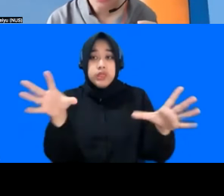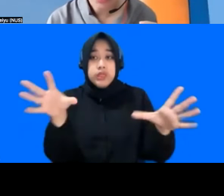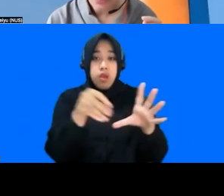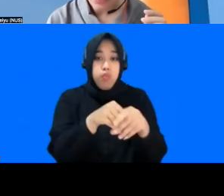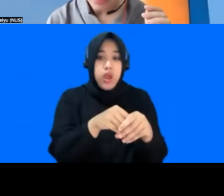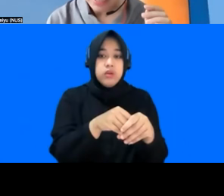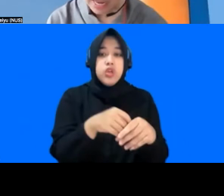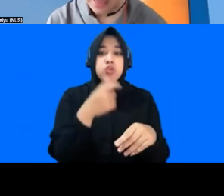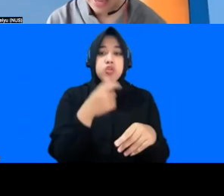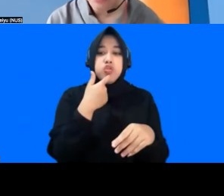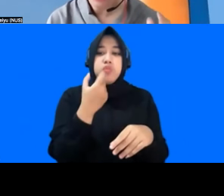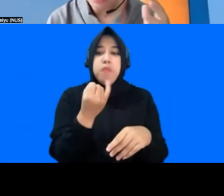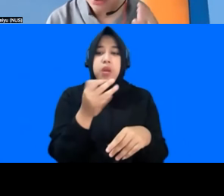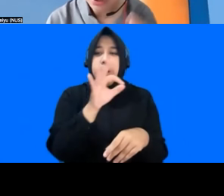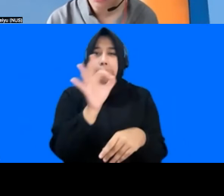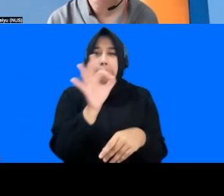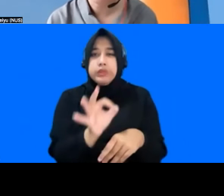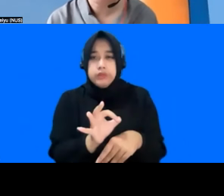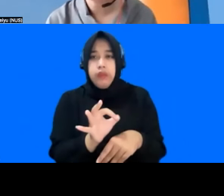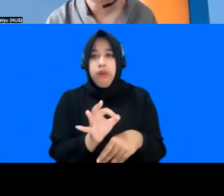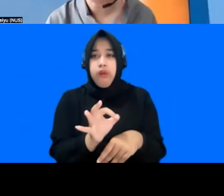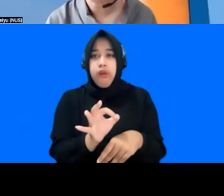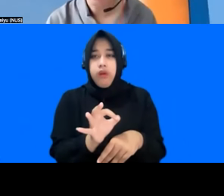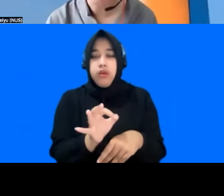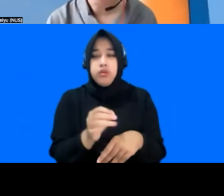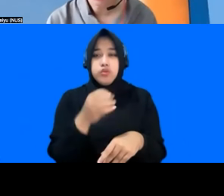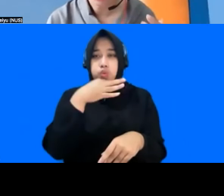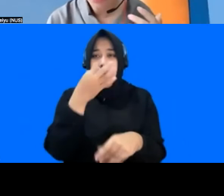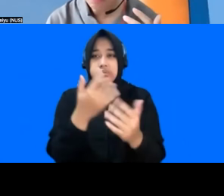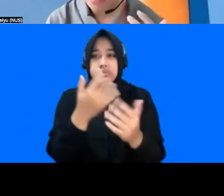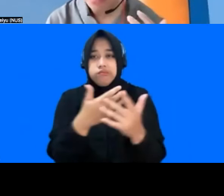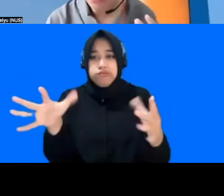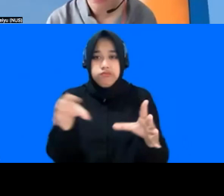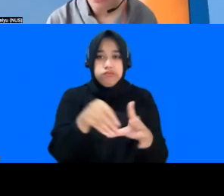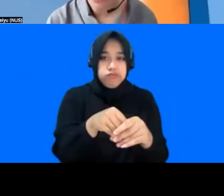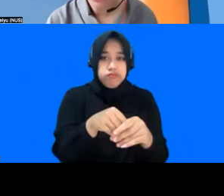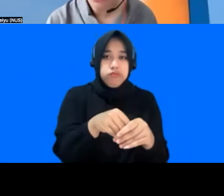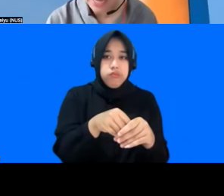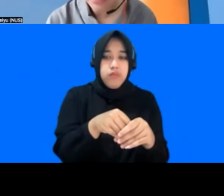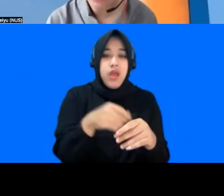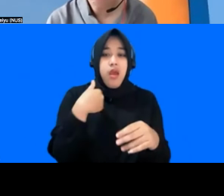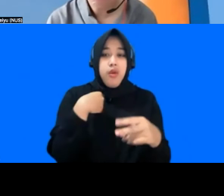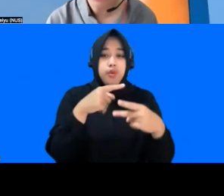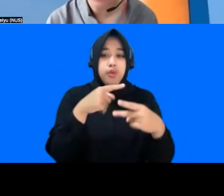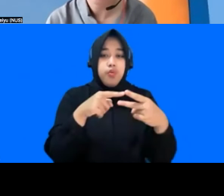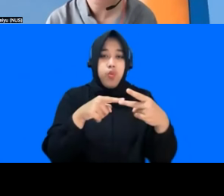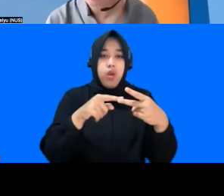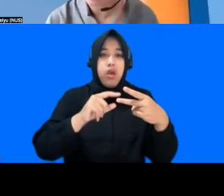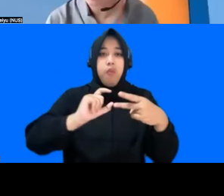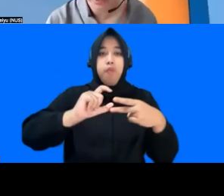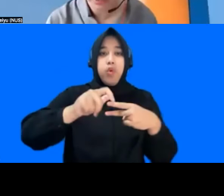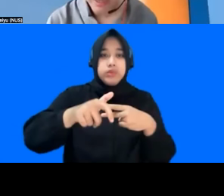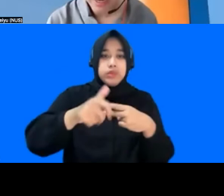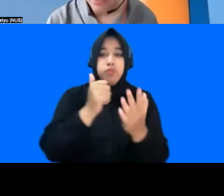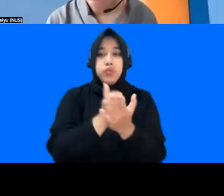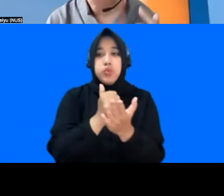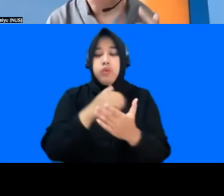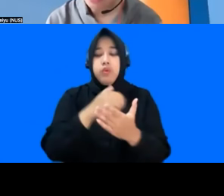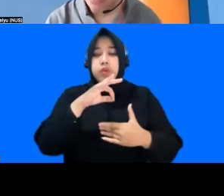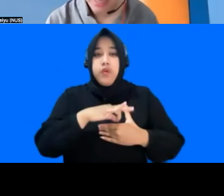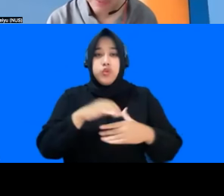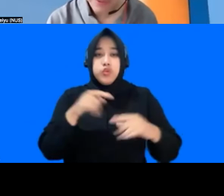to say that this two-step deliberation model will be useful to let different voices to be heard.